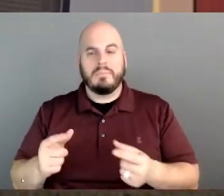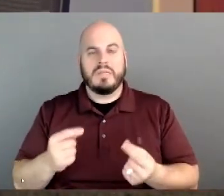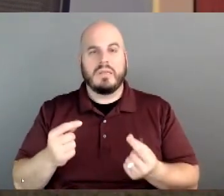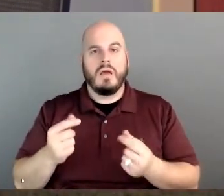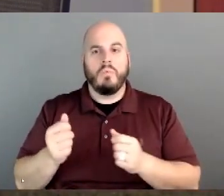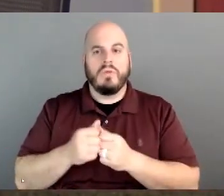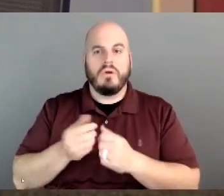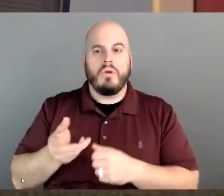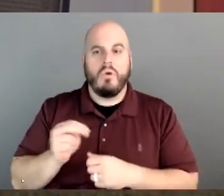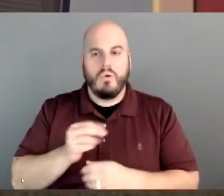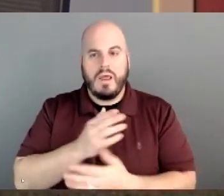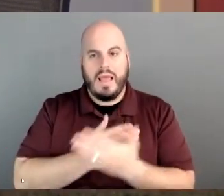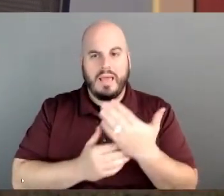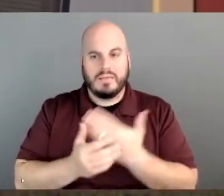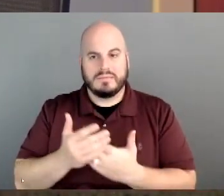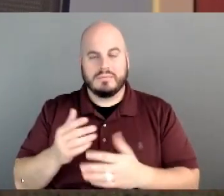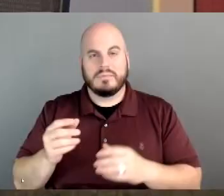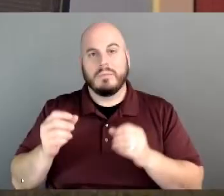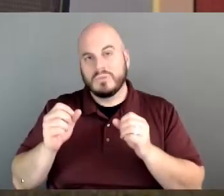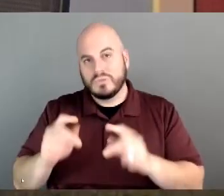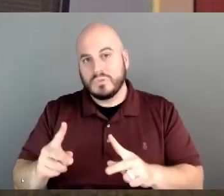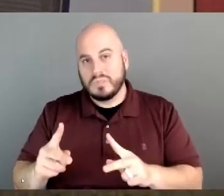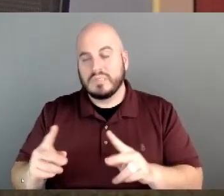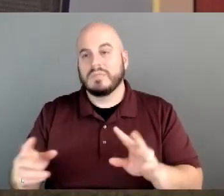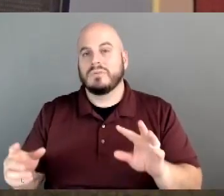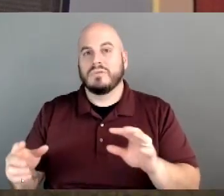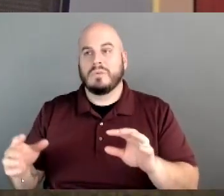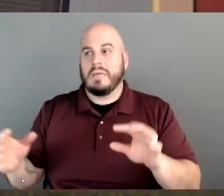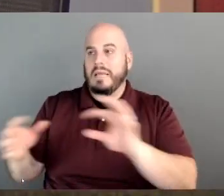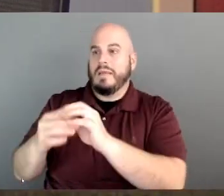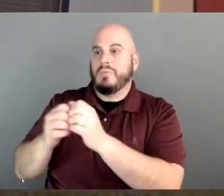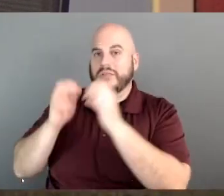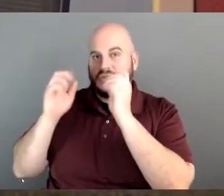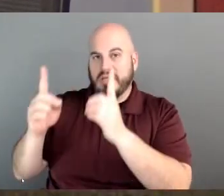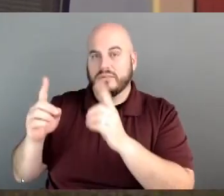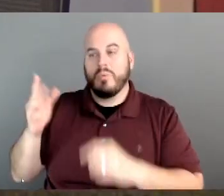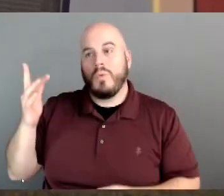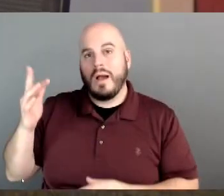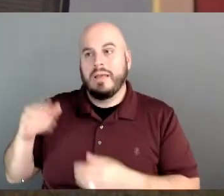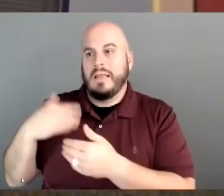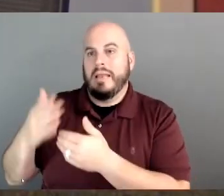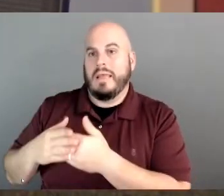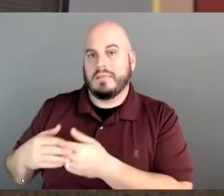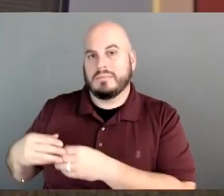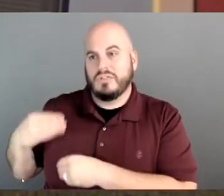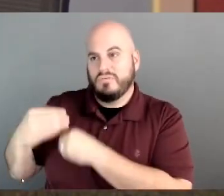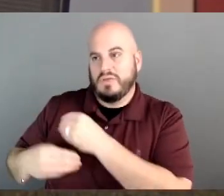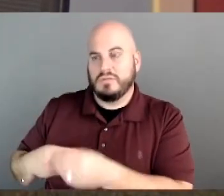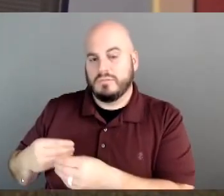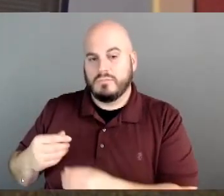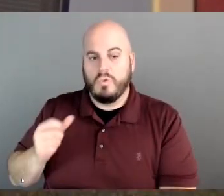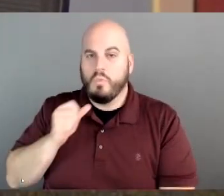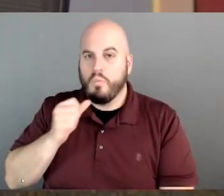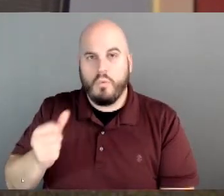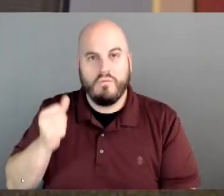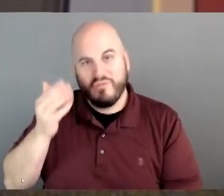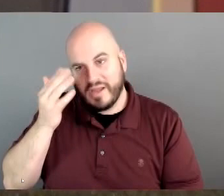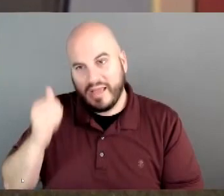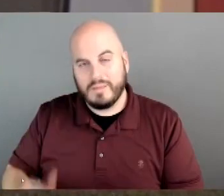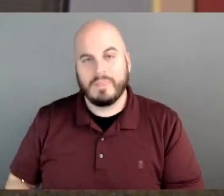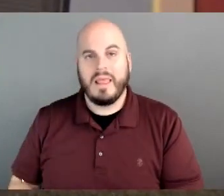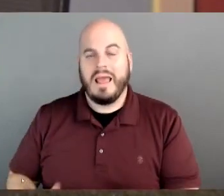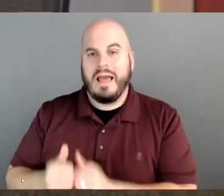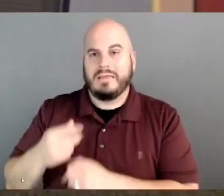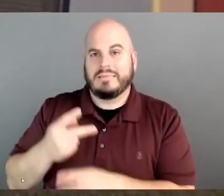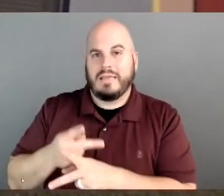and the opportunity to link that with the education so that the next generation will not forget how to take care of themselves, and